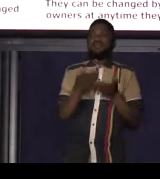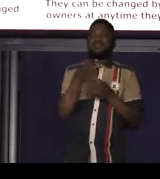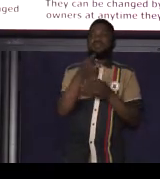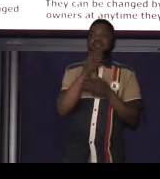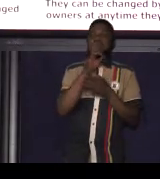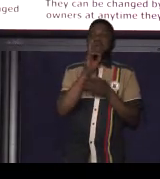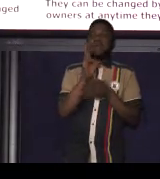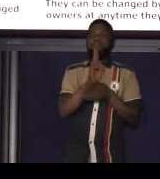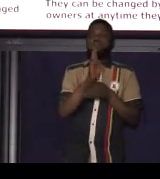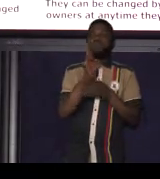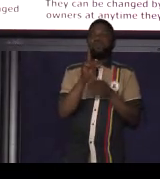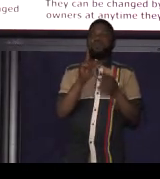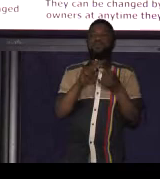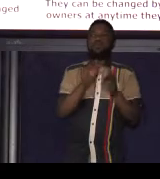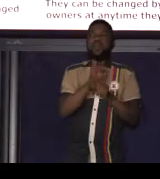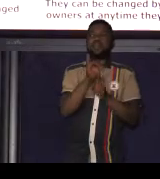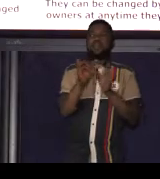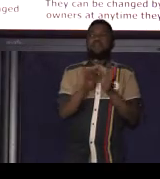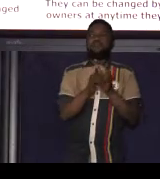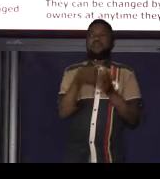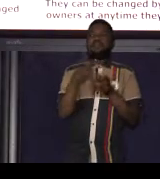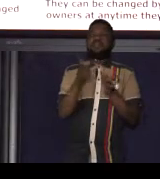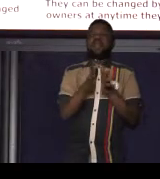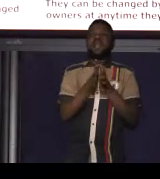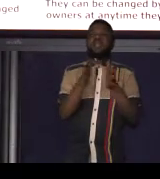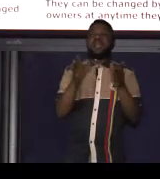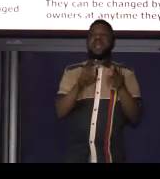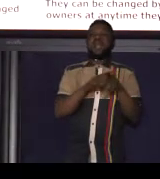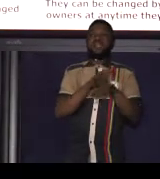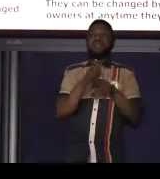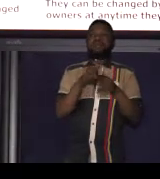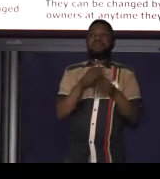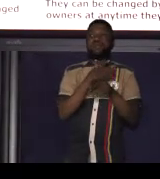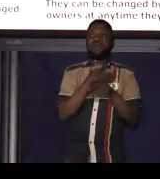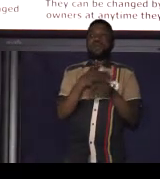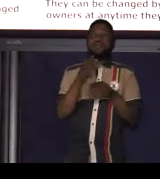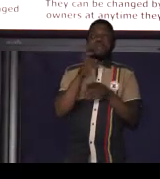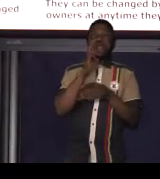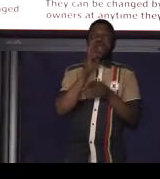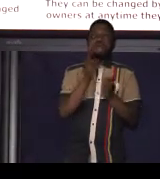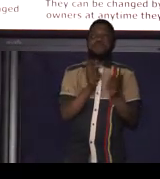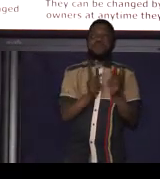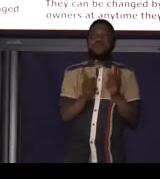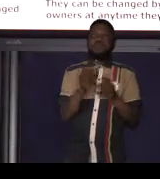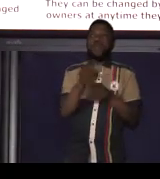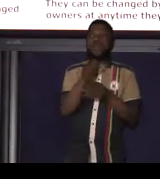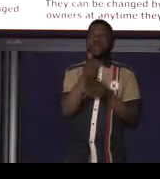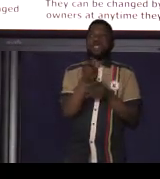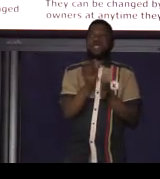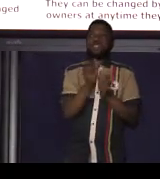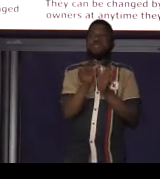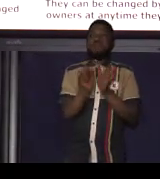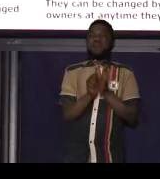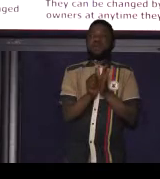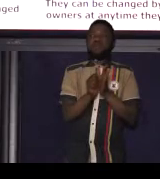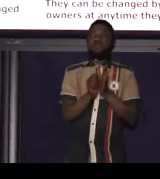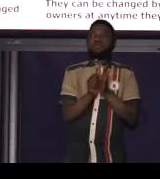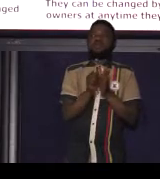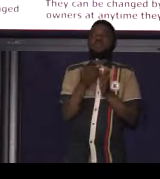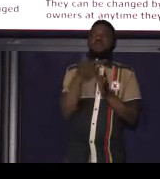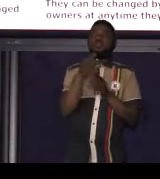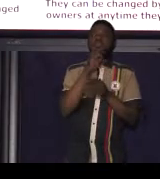symbol here, they are used to identify the entire nation and the people. Other